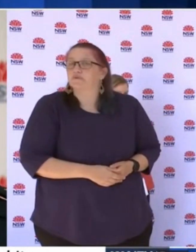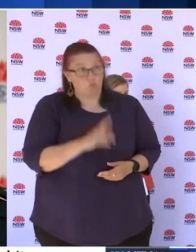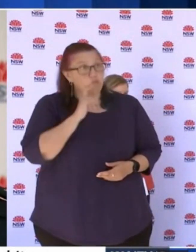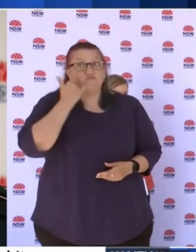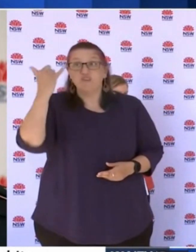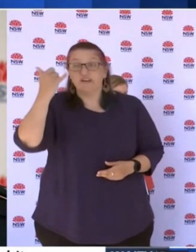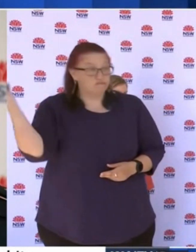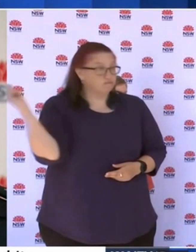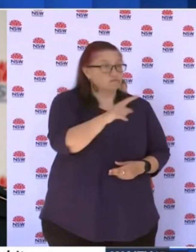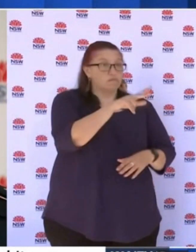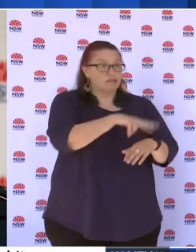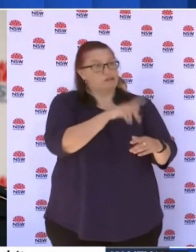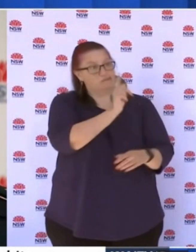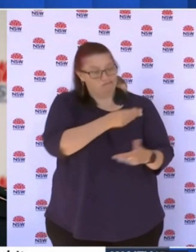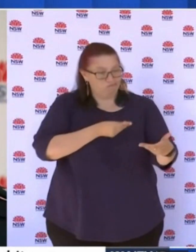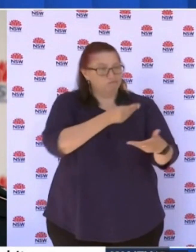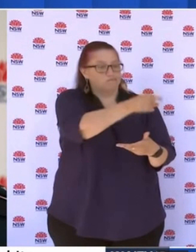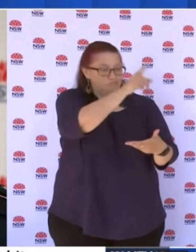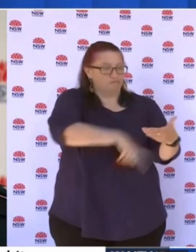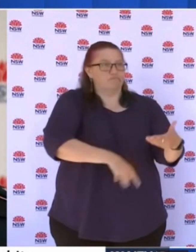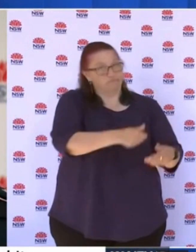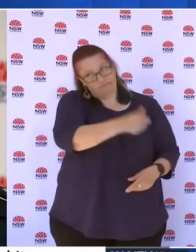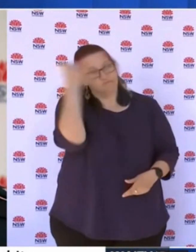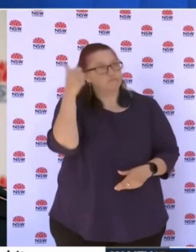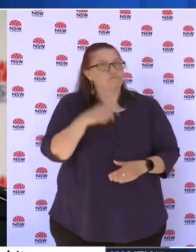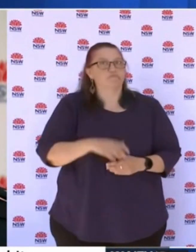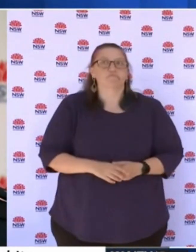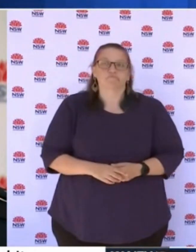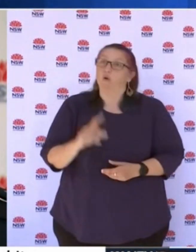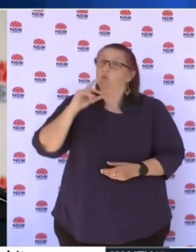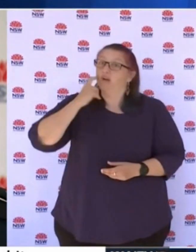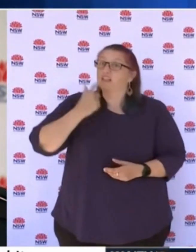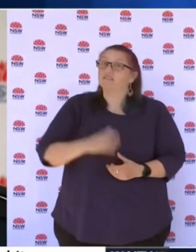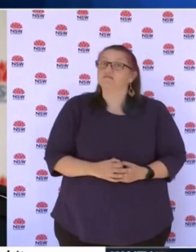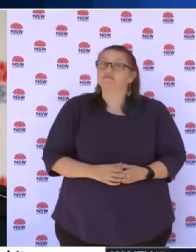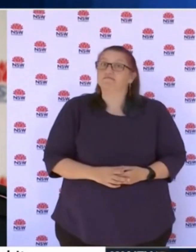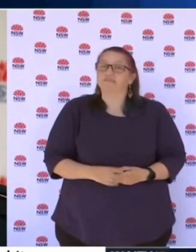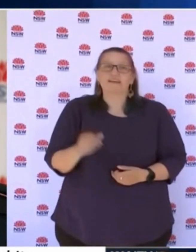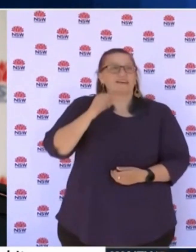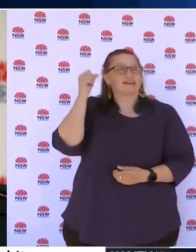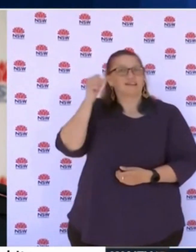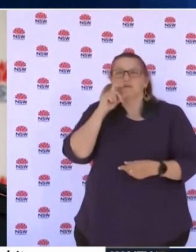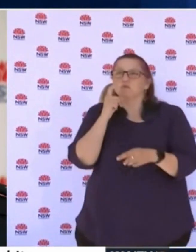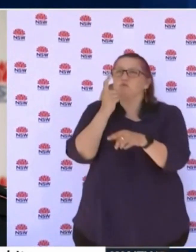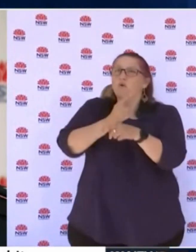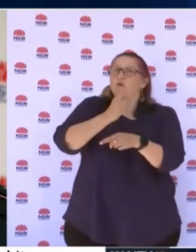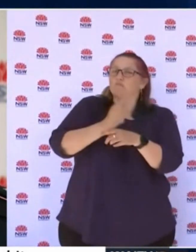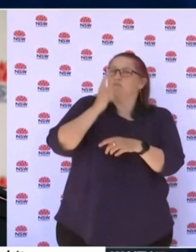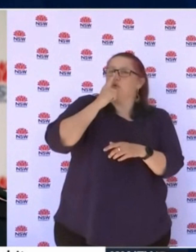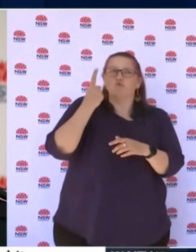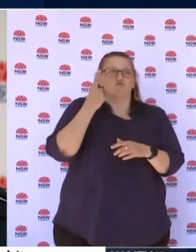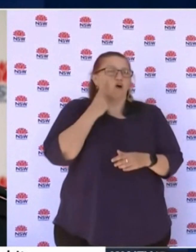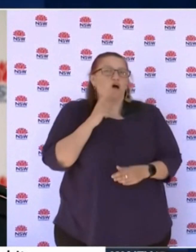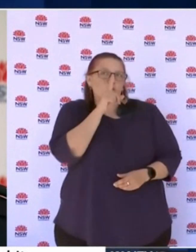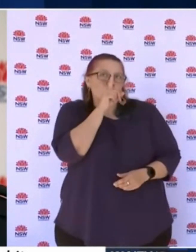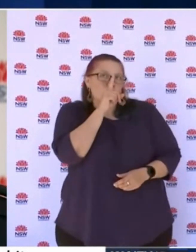with the proper infringement notice and direct them back to Greater Sydney. I spoke yesterday about people trying to take holidays